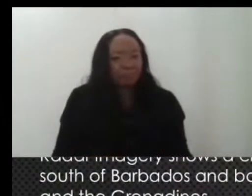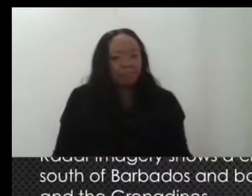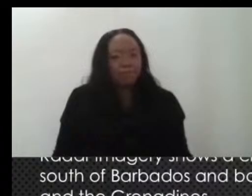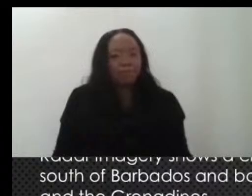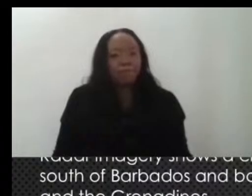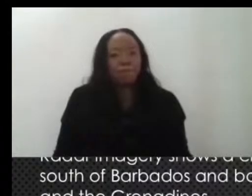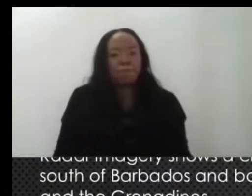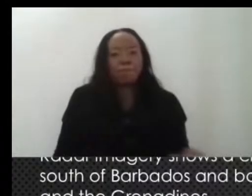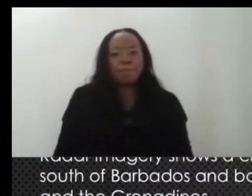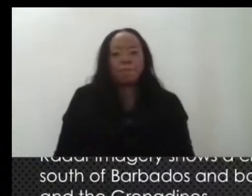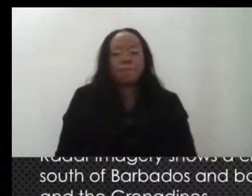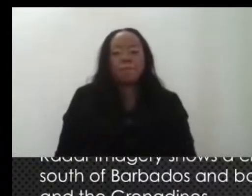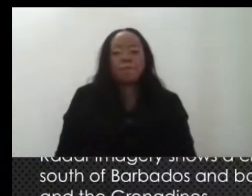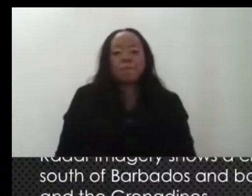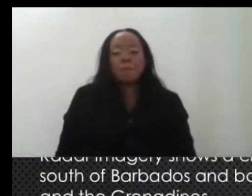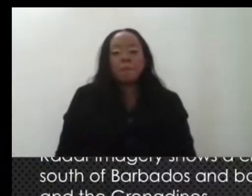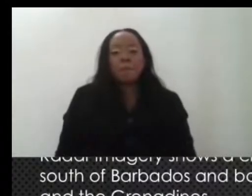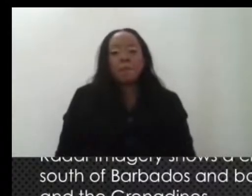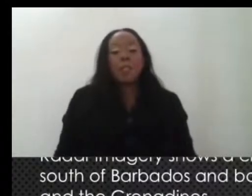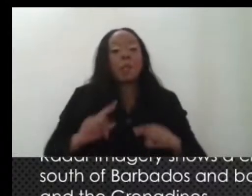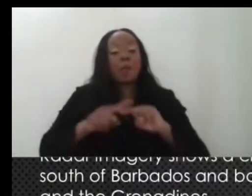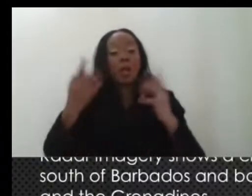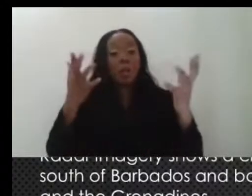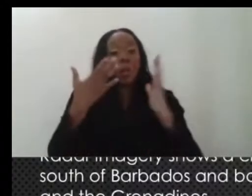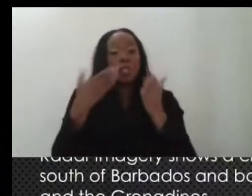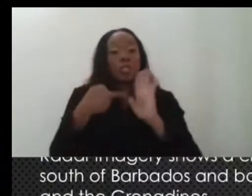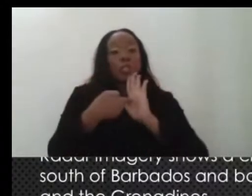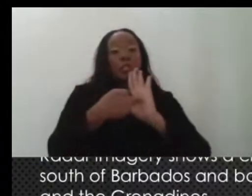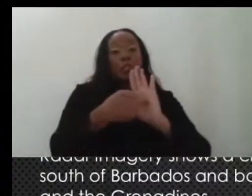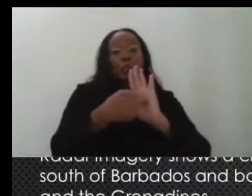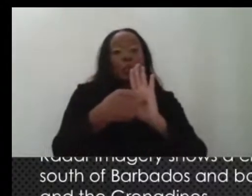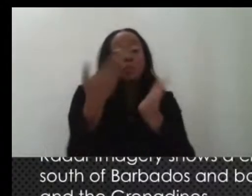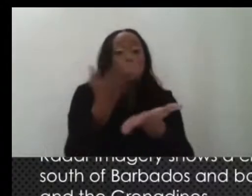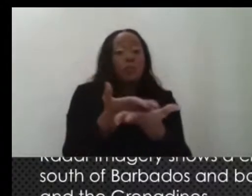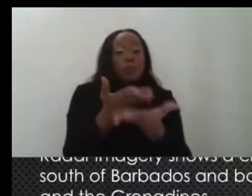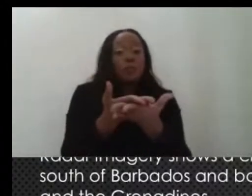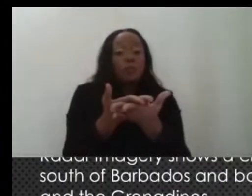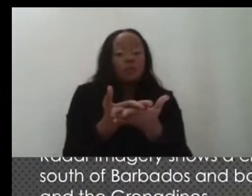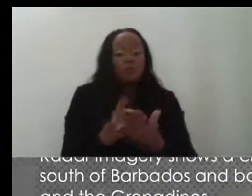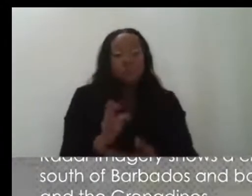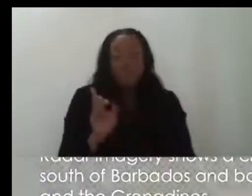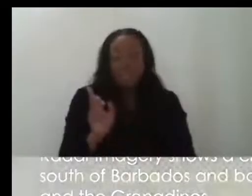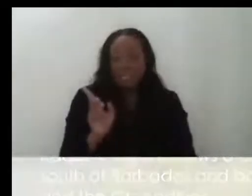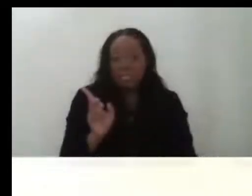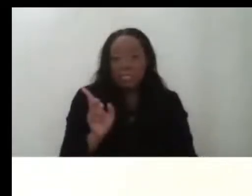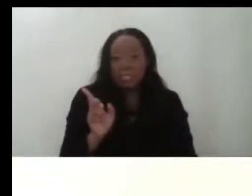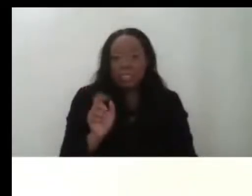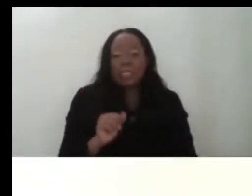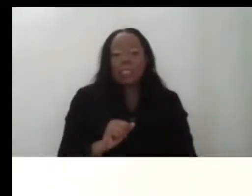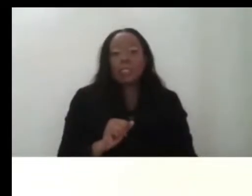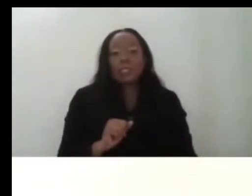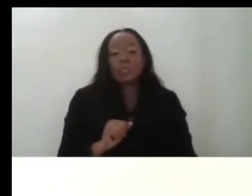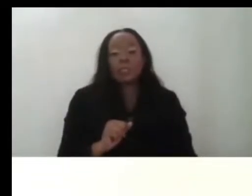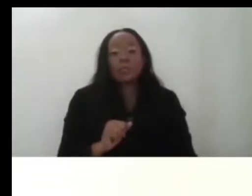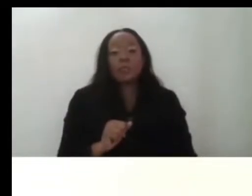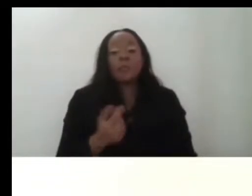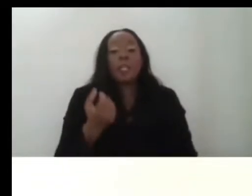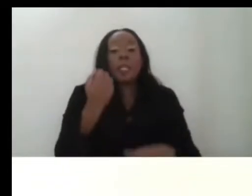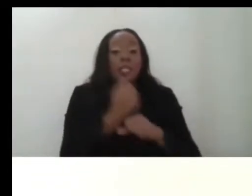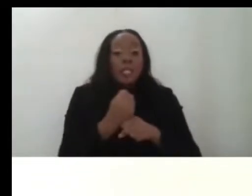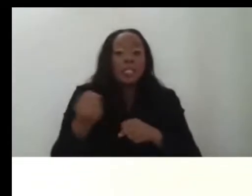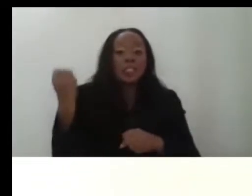you, the proof that that's actually what's been happening. I just mentioned that last year